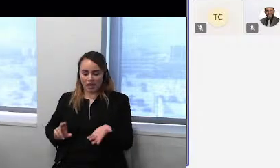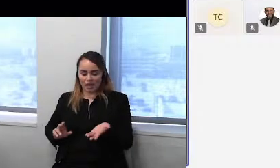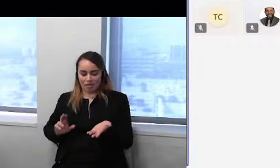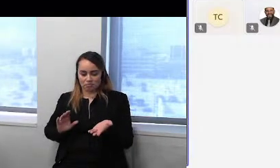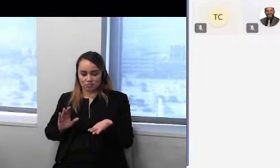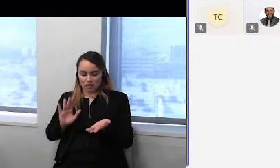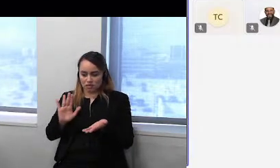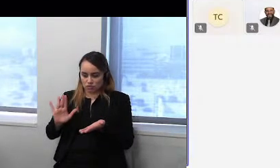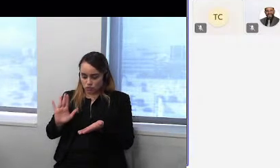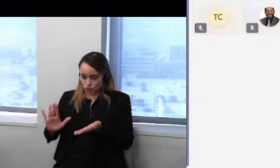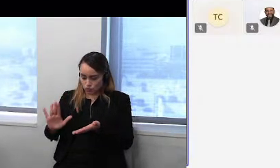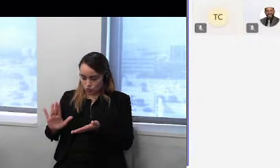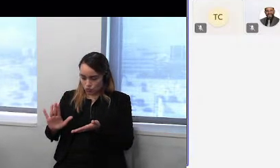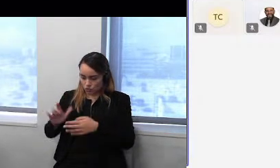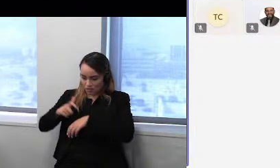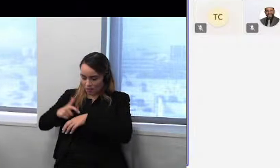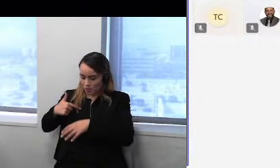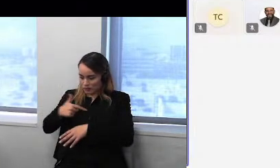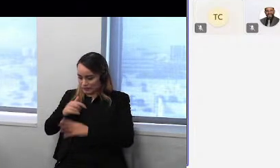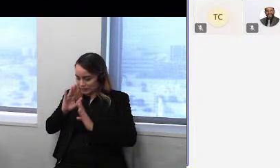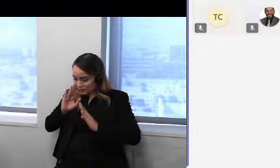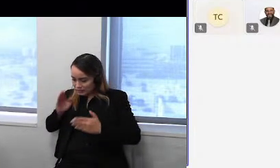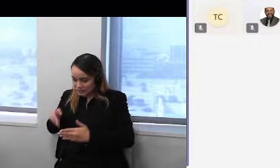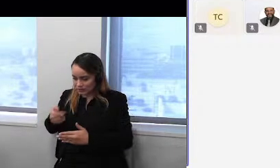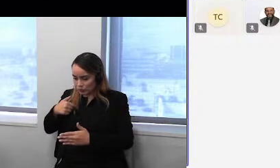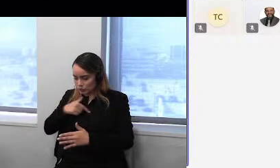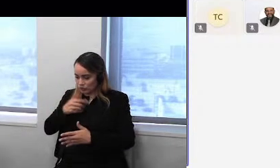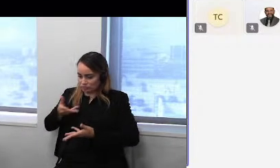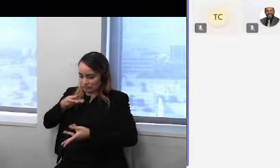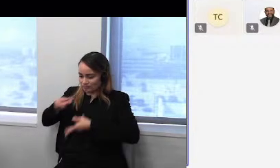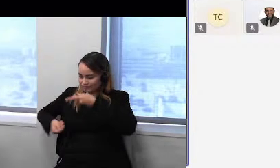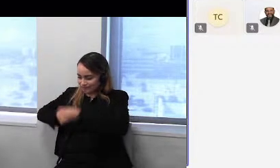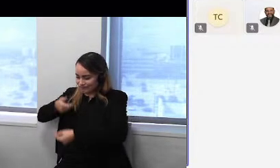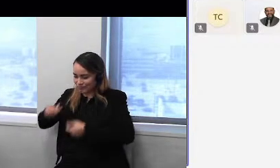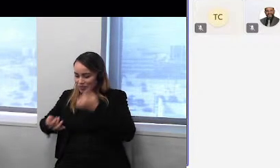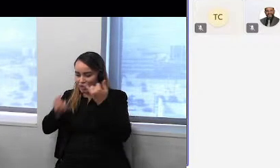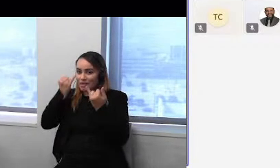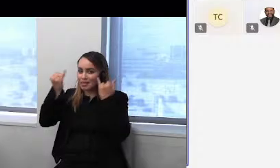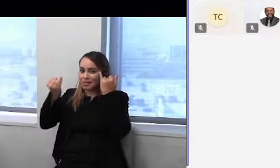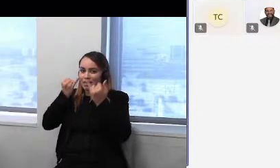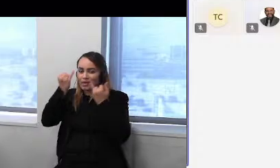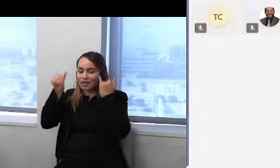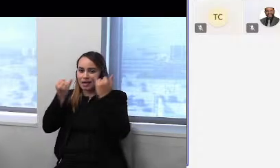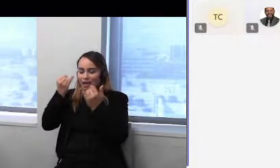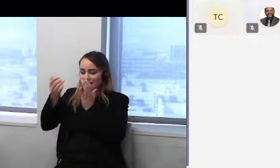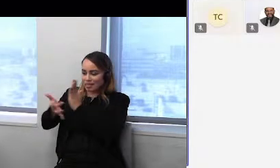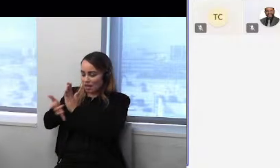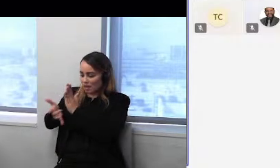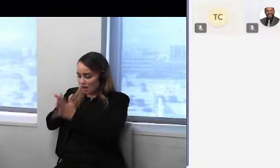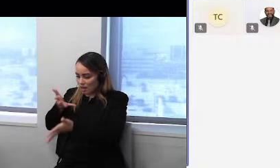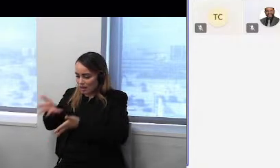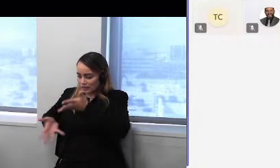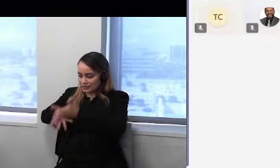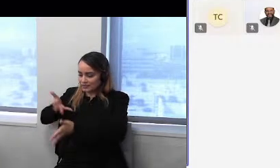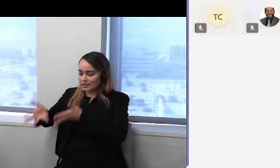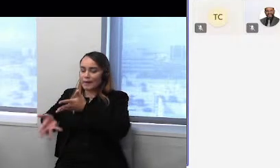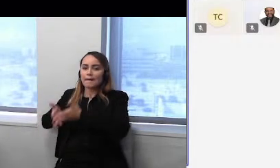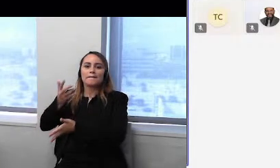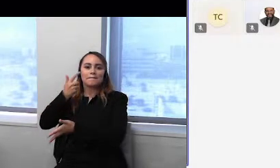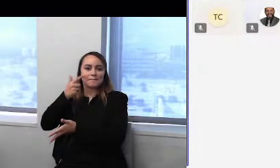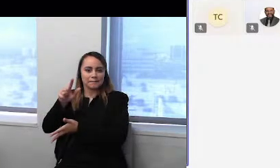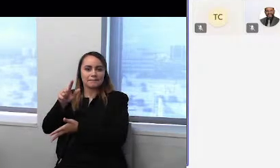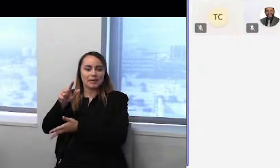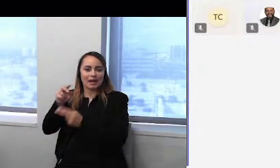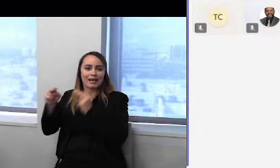base assumptions, make sure that there's some technical basis so the actual commission is able to make